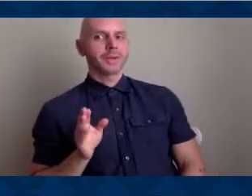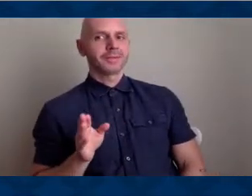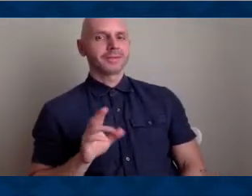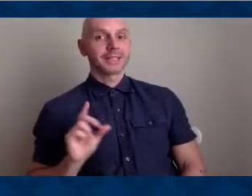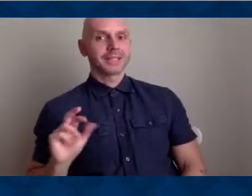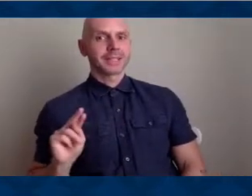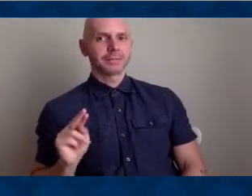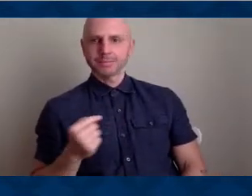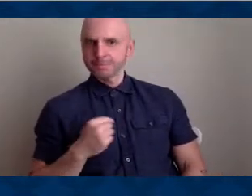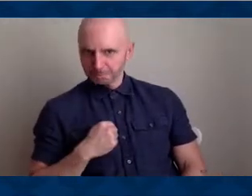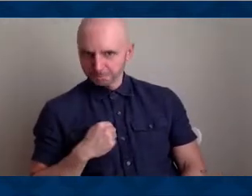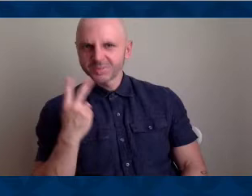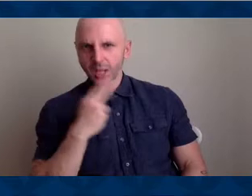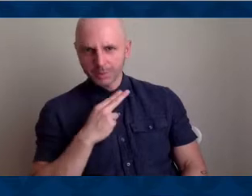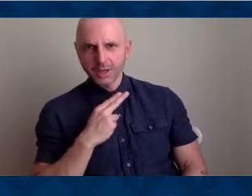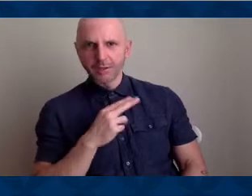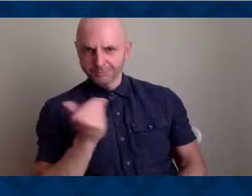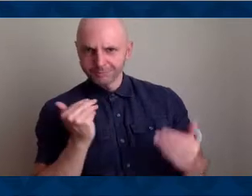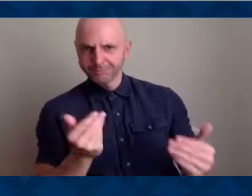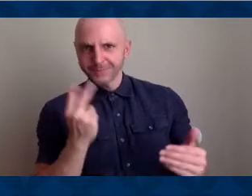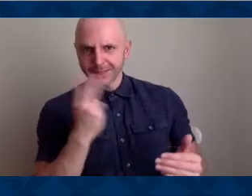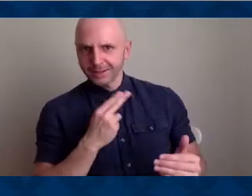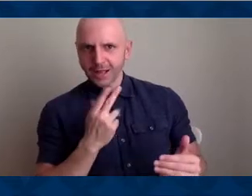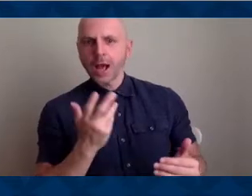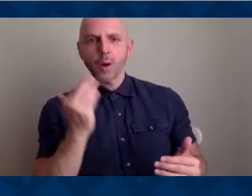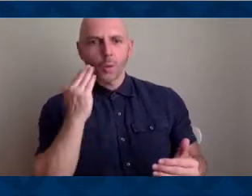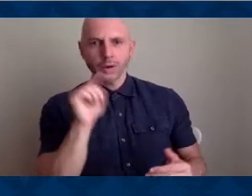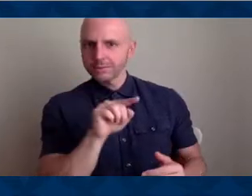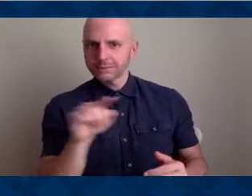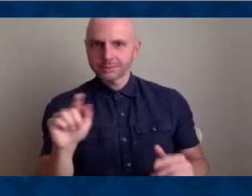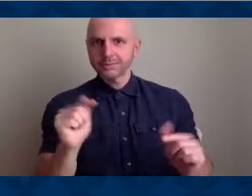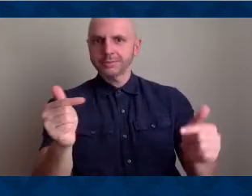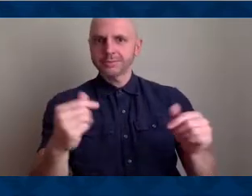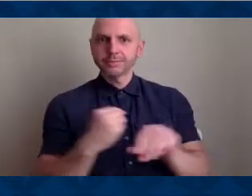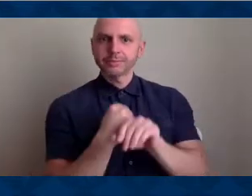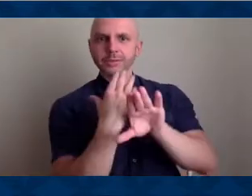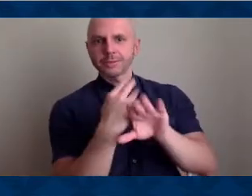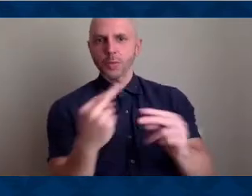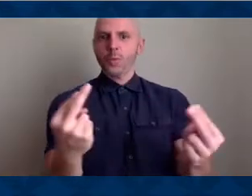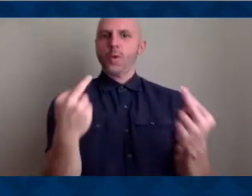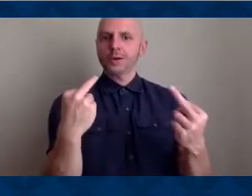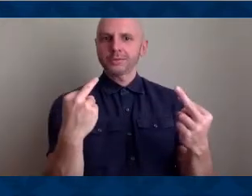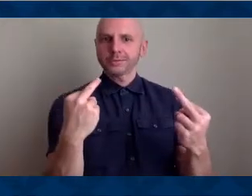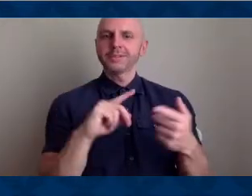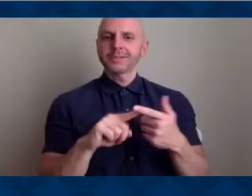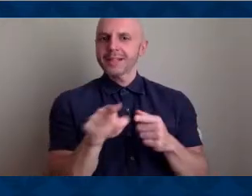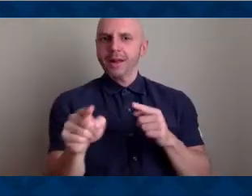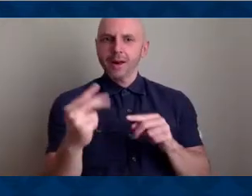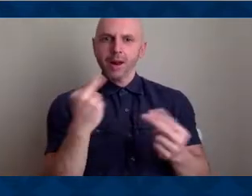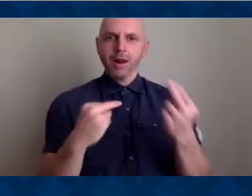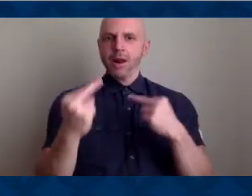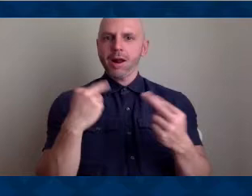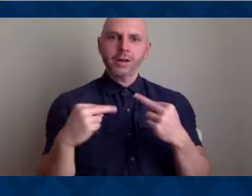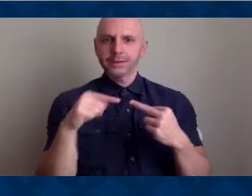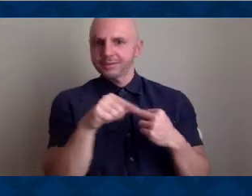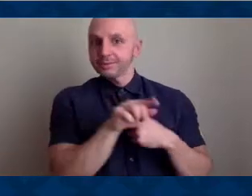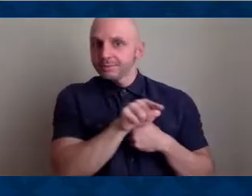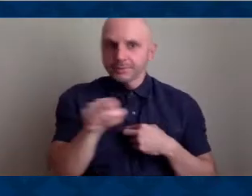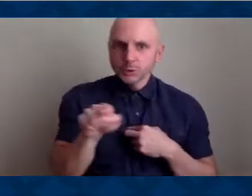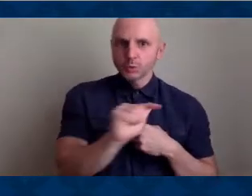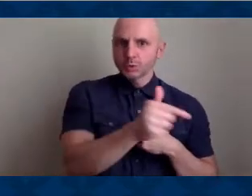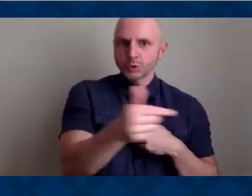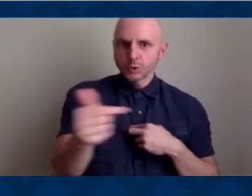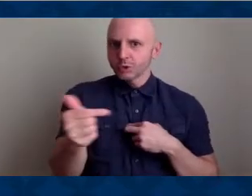love to hear from students in particular and faculty members. So I'm going to stop there. Well, thank you so much, Dean